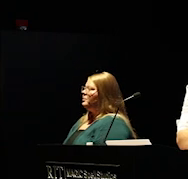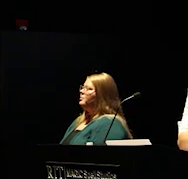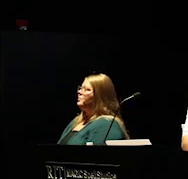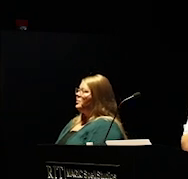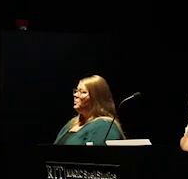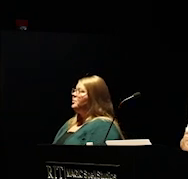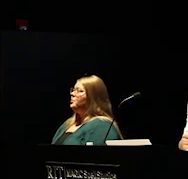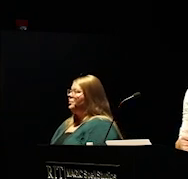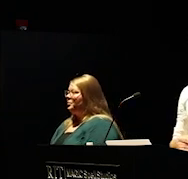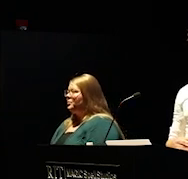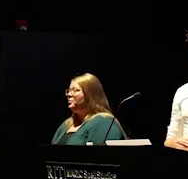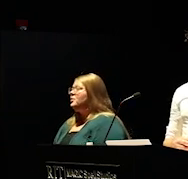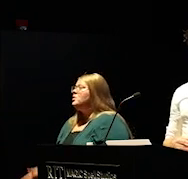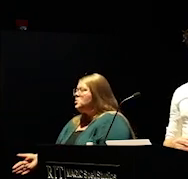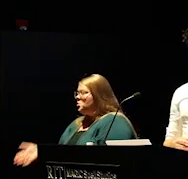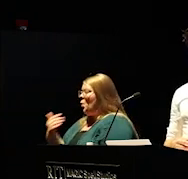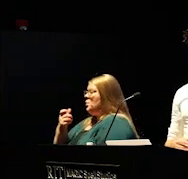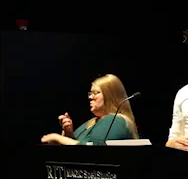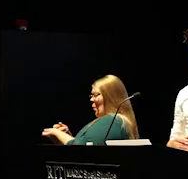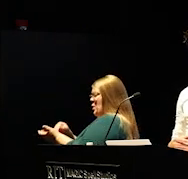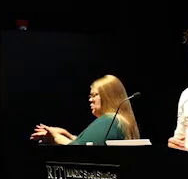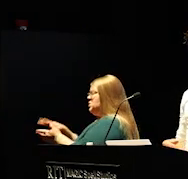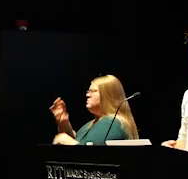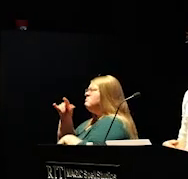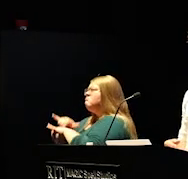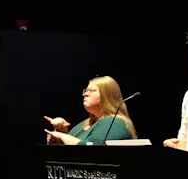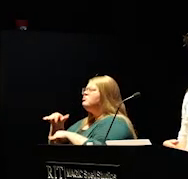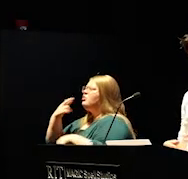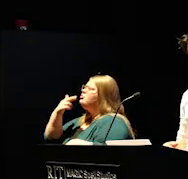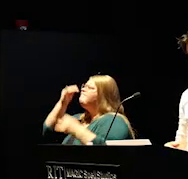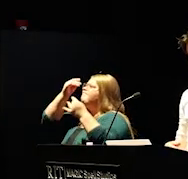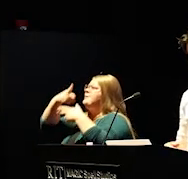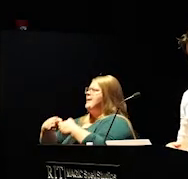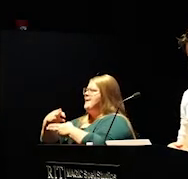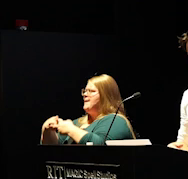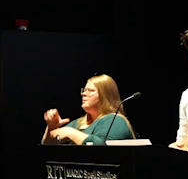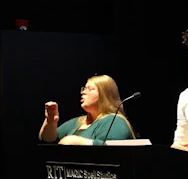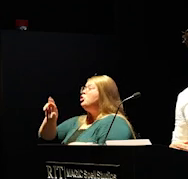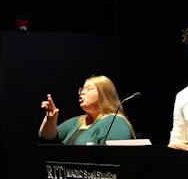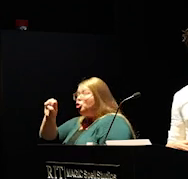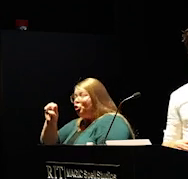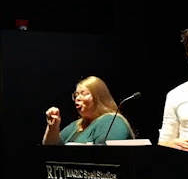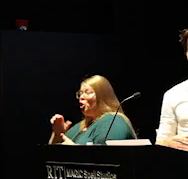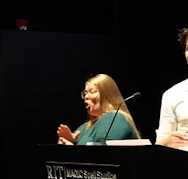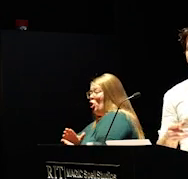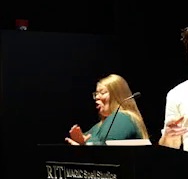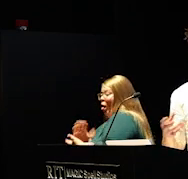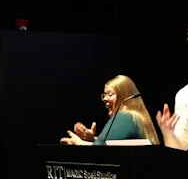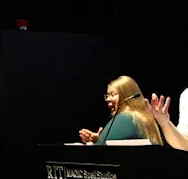we wanted to name the restaurant Cure, and Cure is in culinary terms, is the art